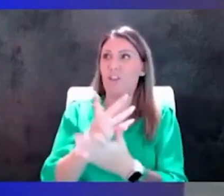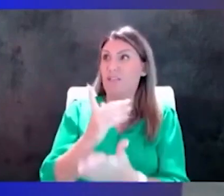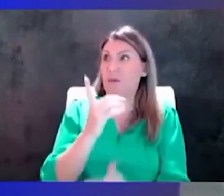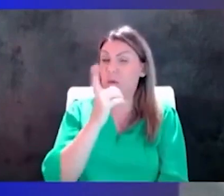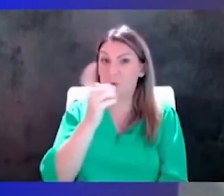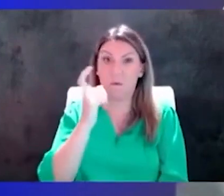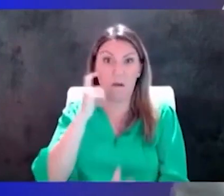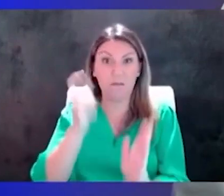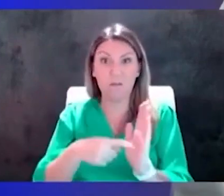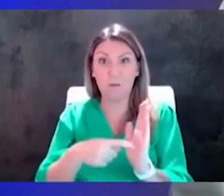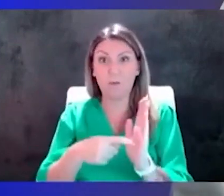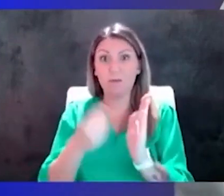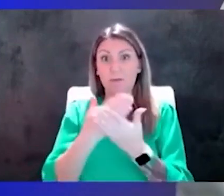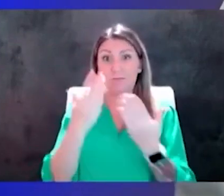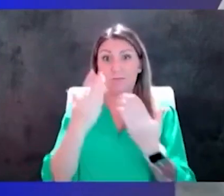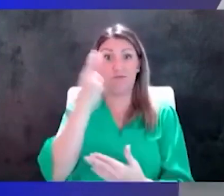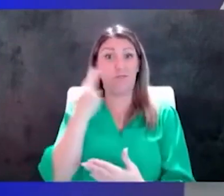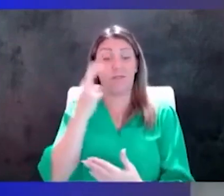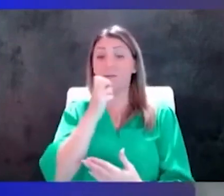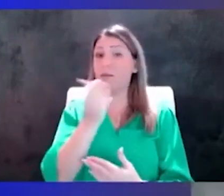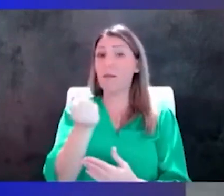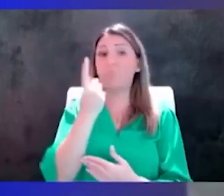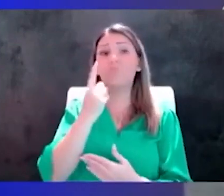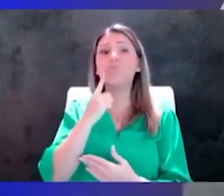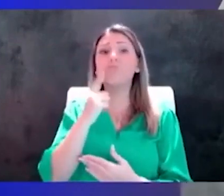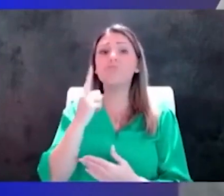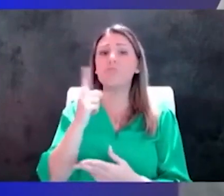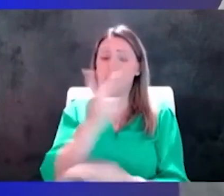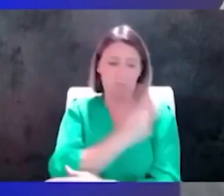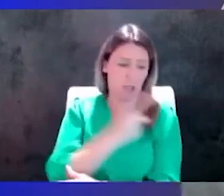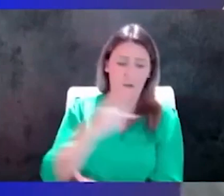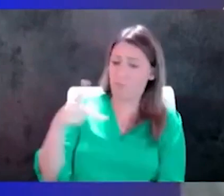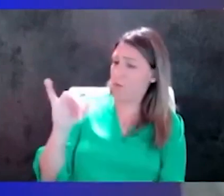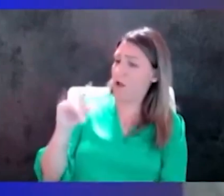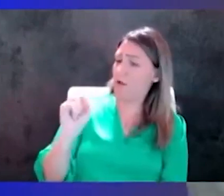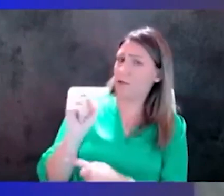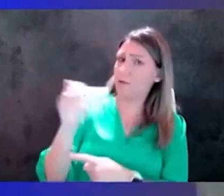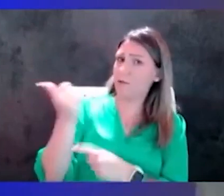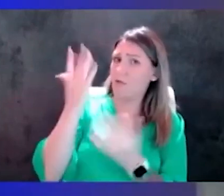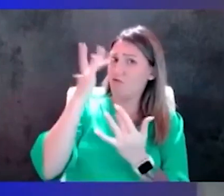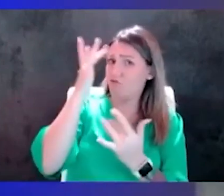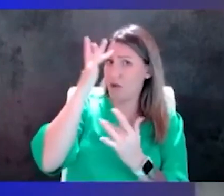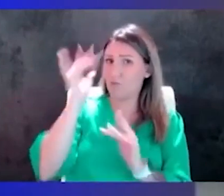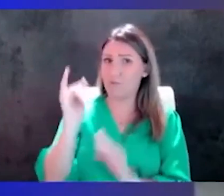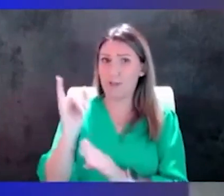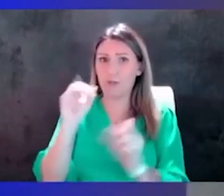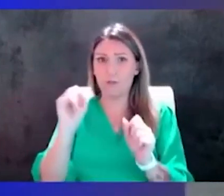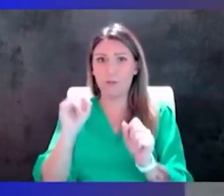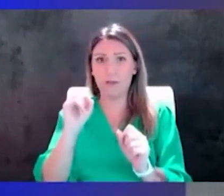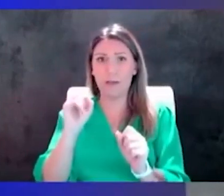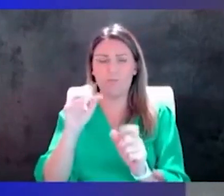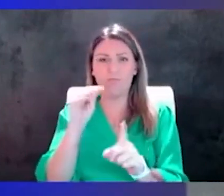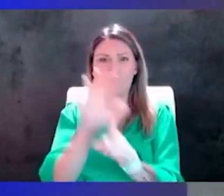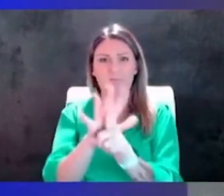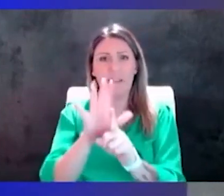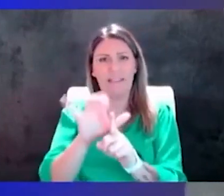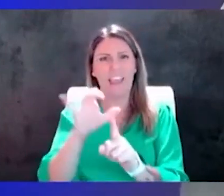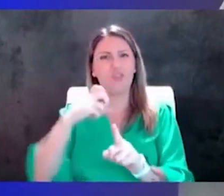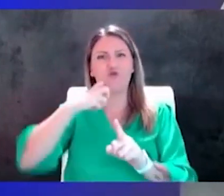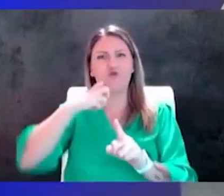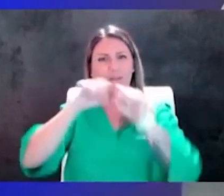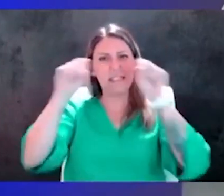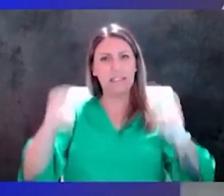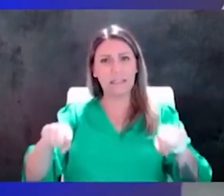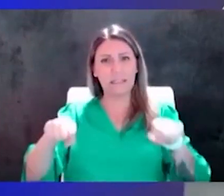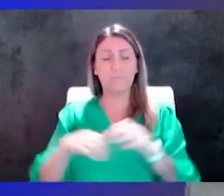don't really understand, in patients with POTS and other viral infections, it can affect that autonomic nervous system. And in particular,